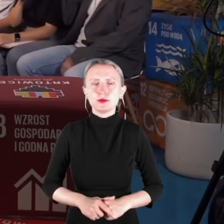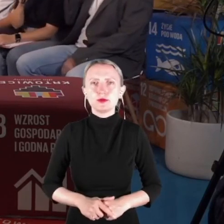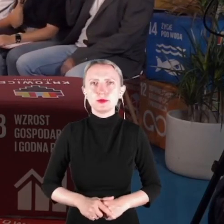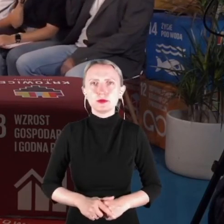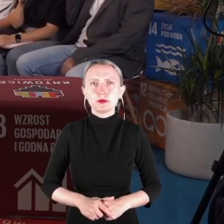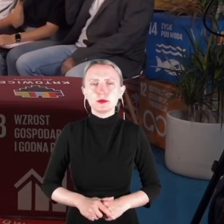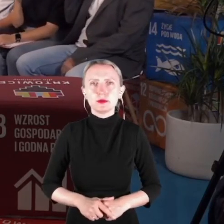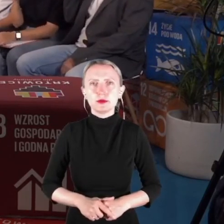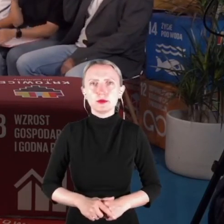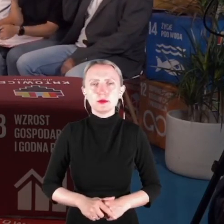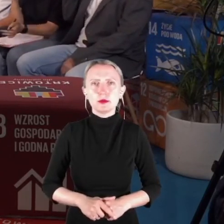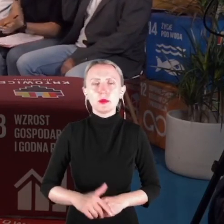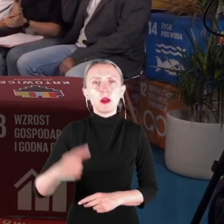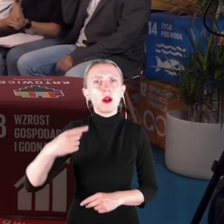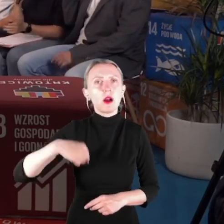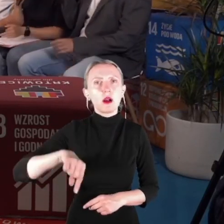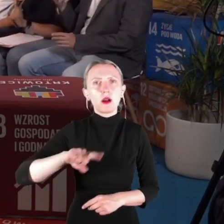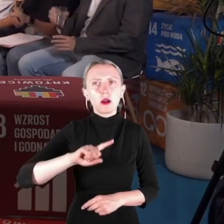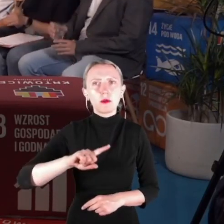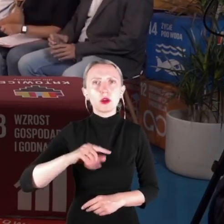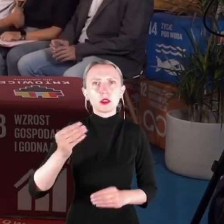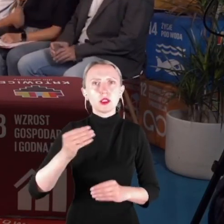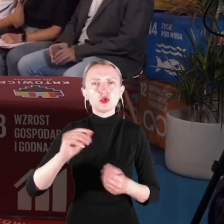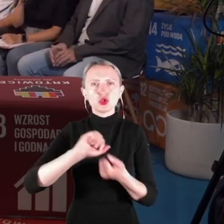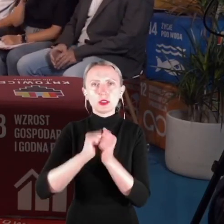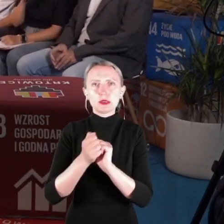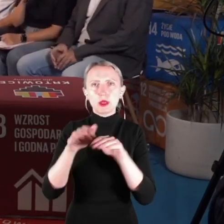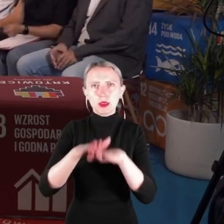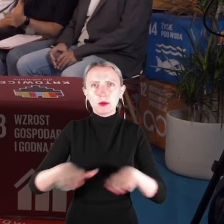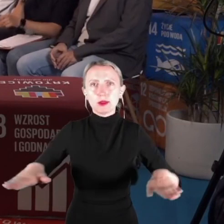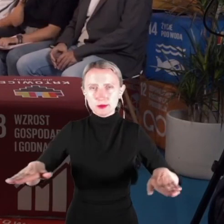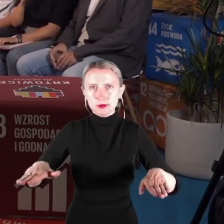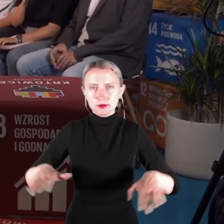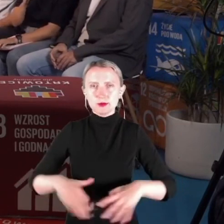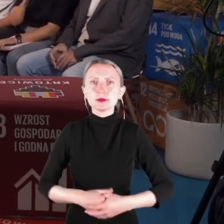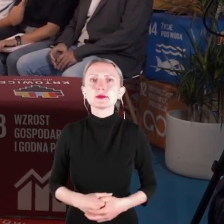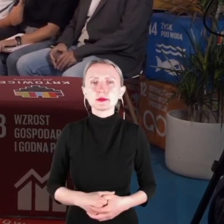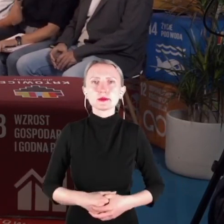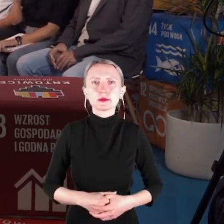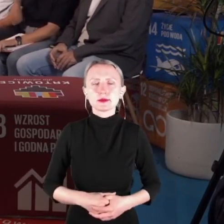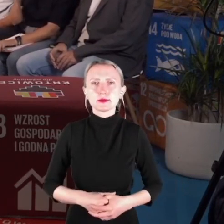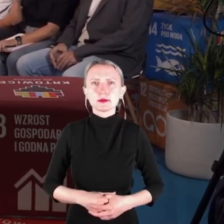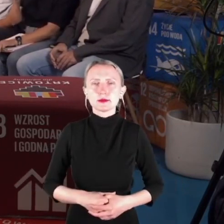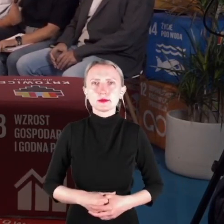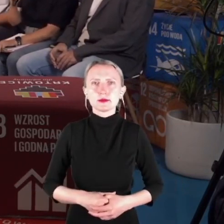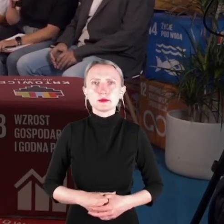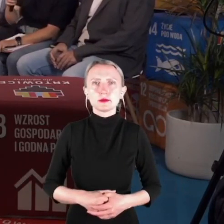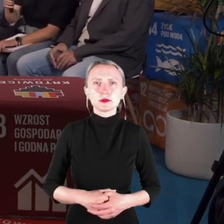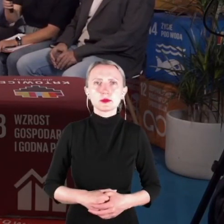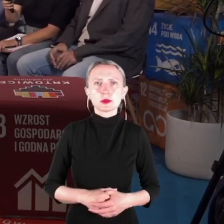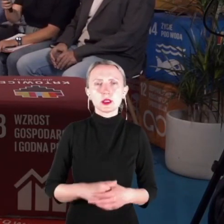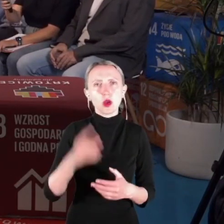rearrange the space a little bit, and let's meet in 5 to 7 minutes. So see you after the short break.